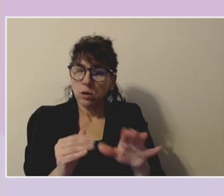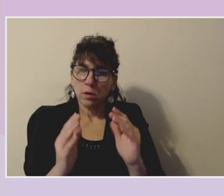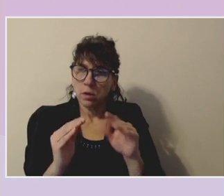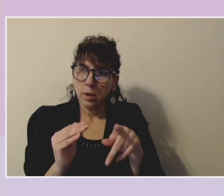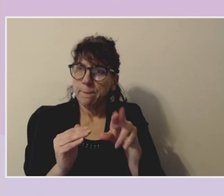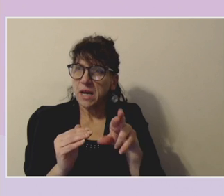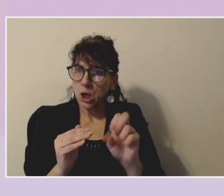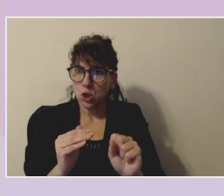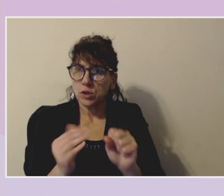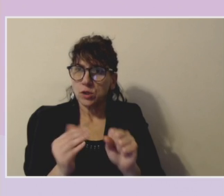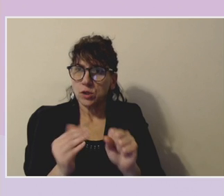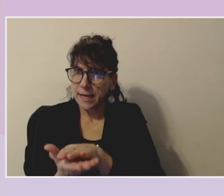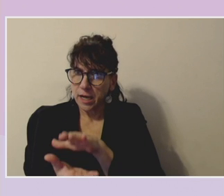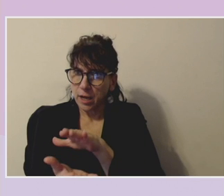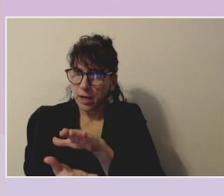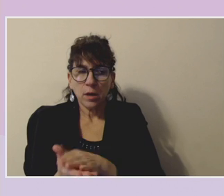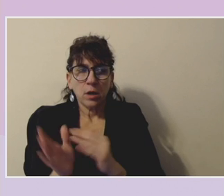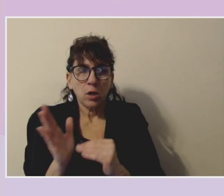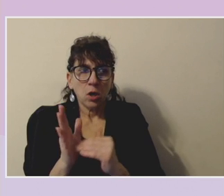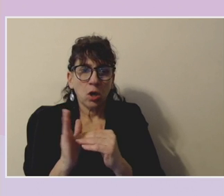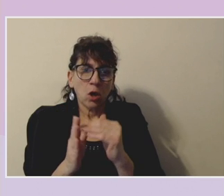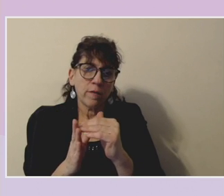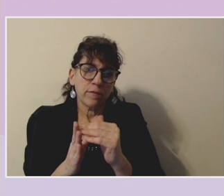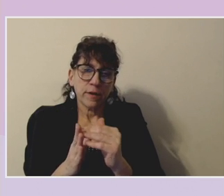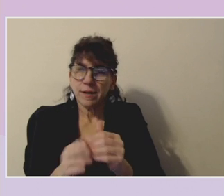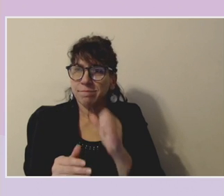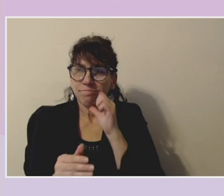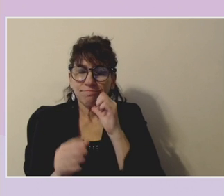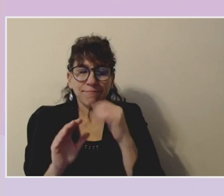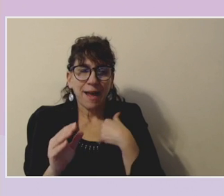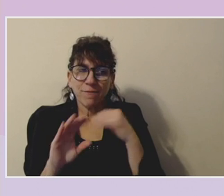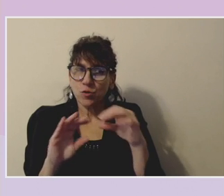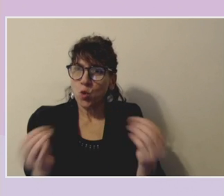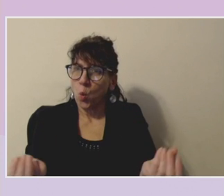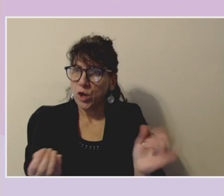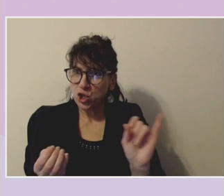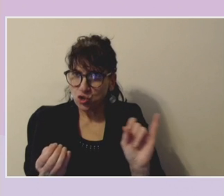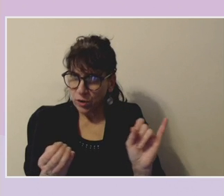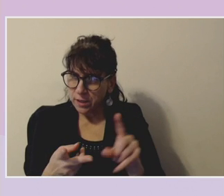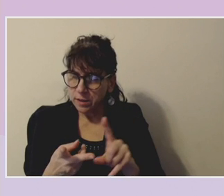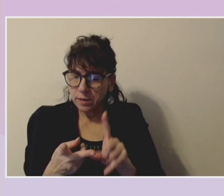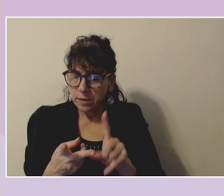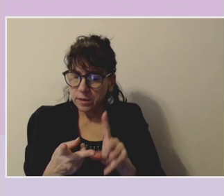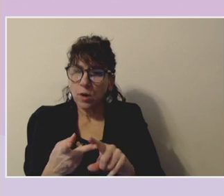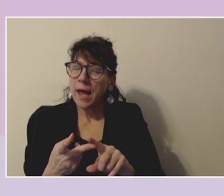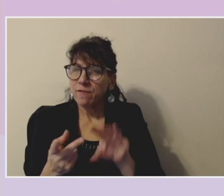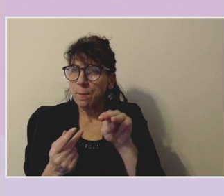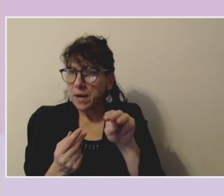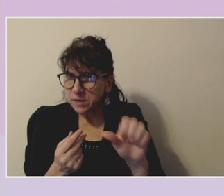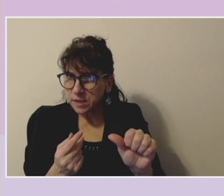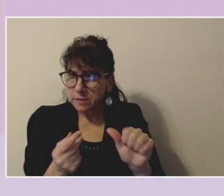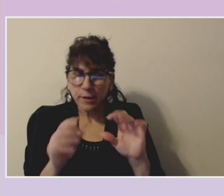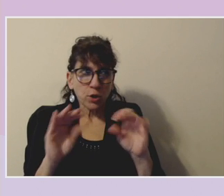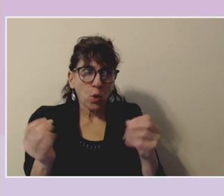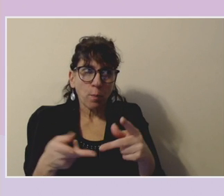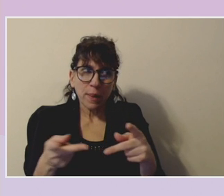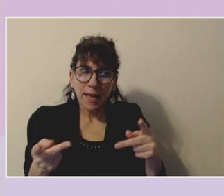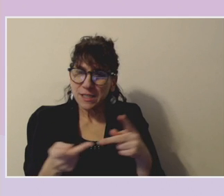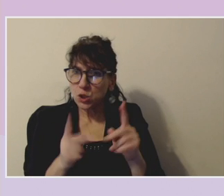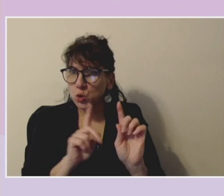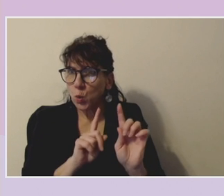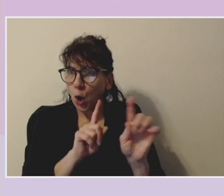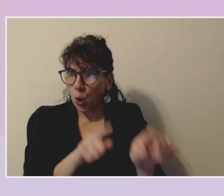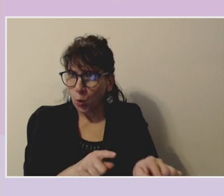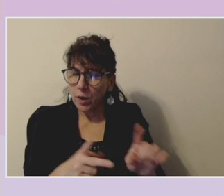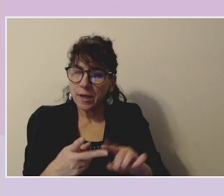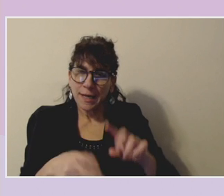And they're often, again, uninsured or have Medicaid but don't have any place to go. And